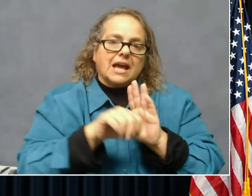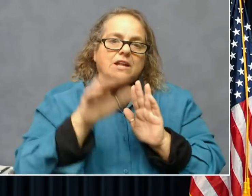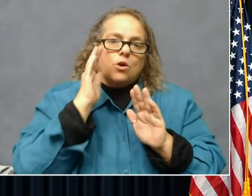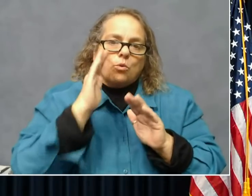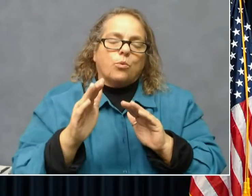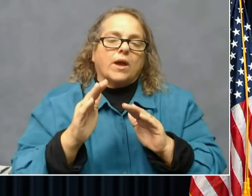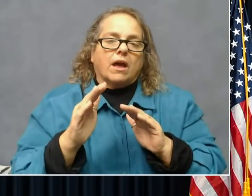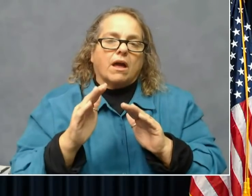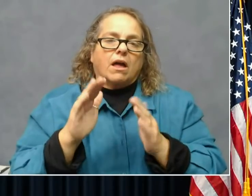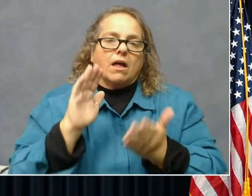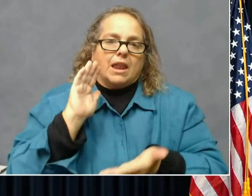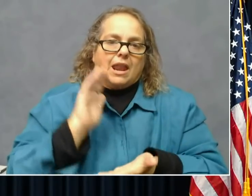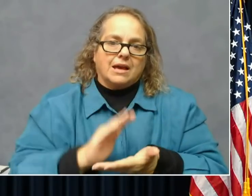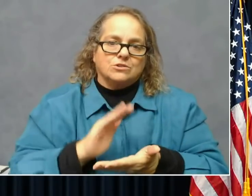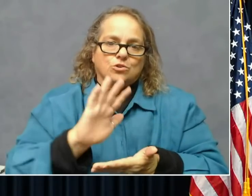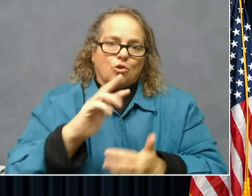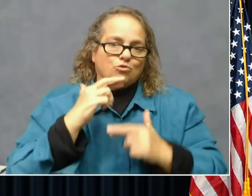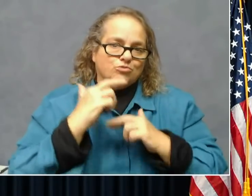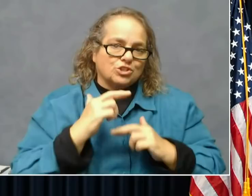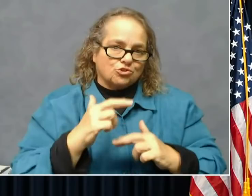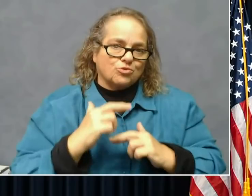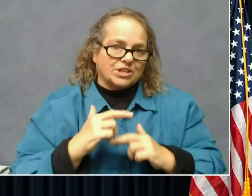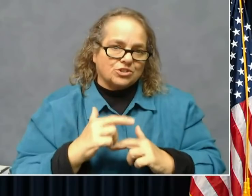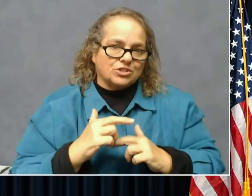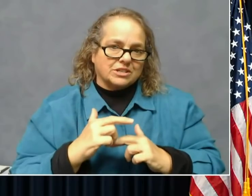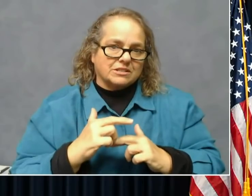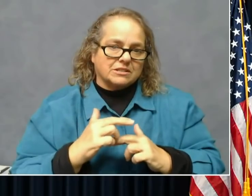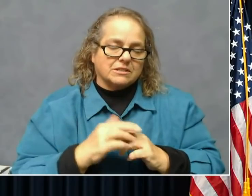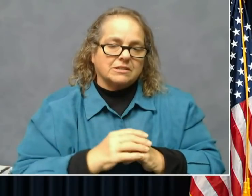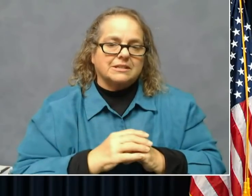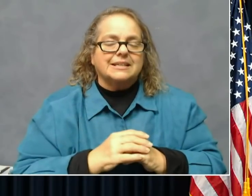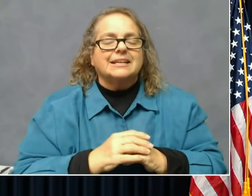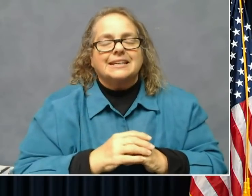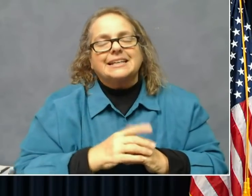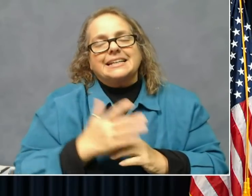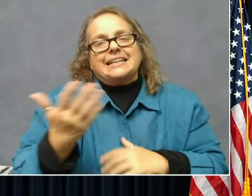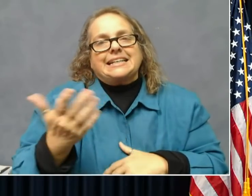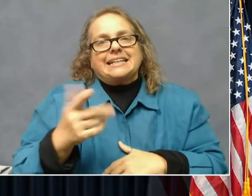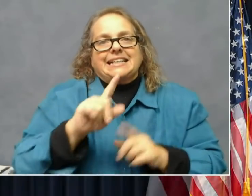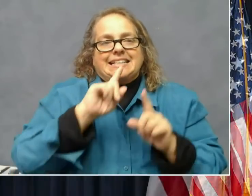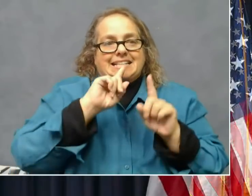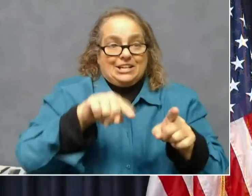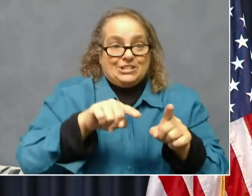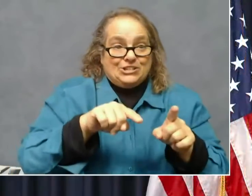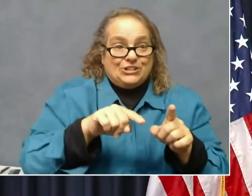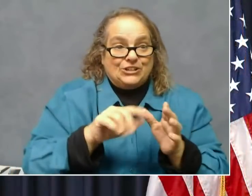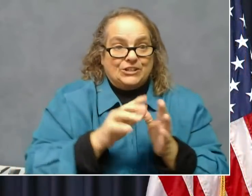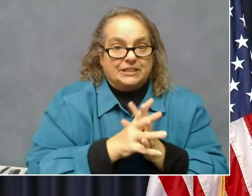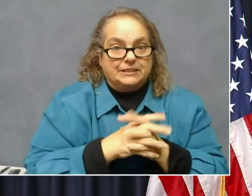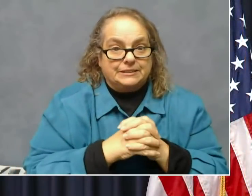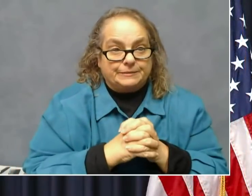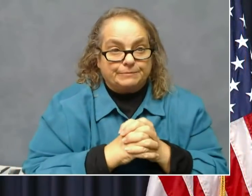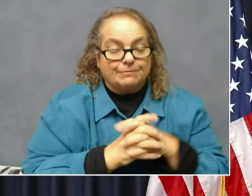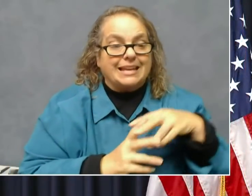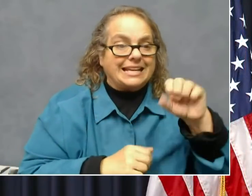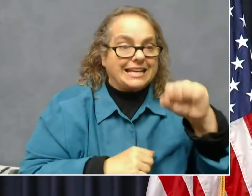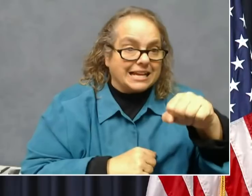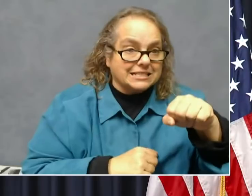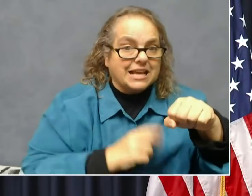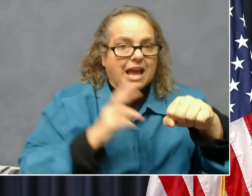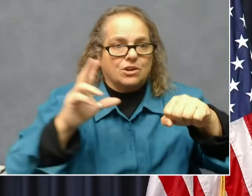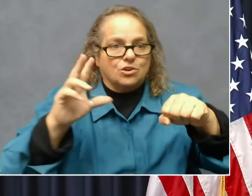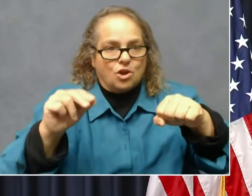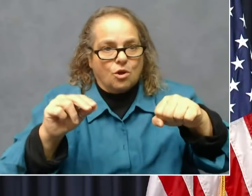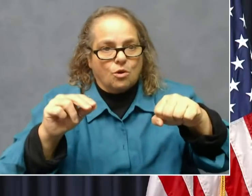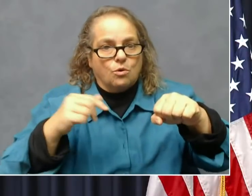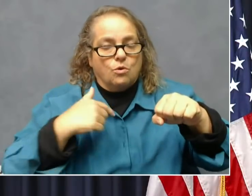We believe, I think the answer there is yes and no. We believe that enough Kentuckians are going to be willing to take